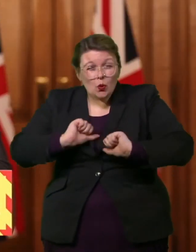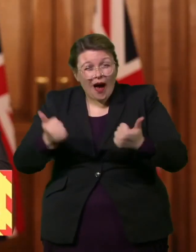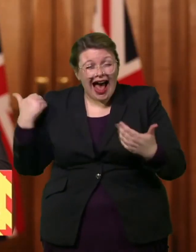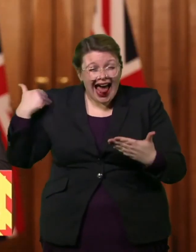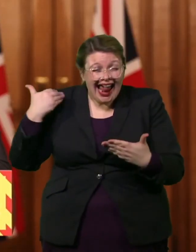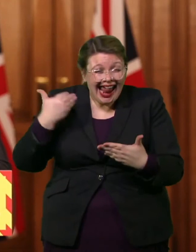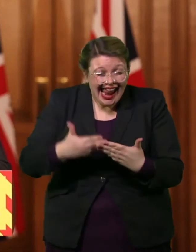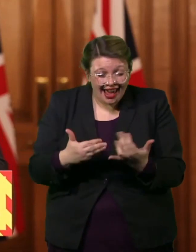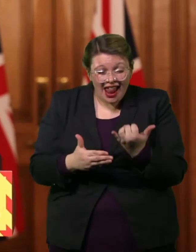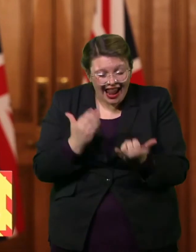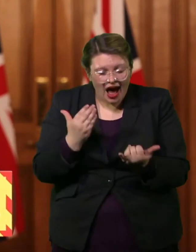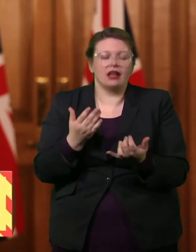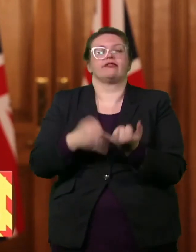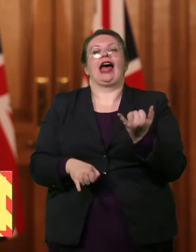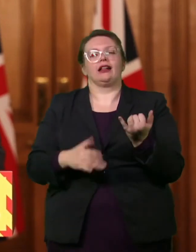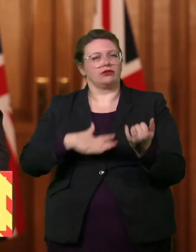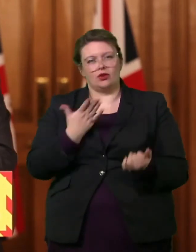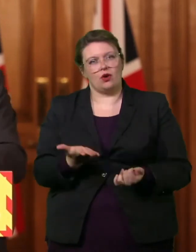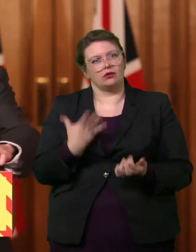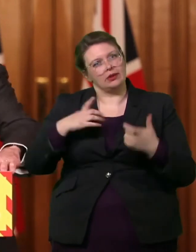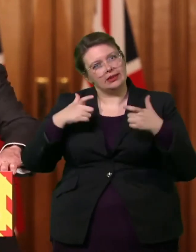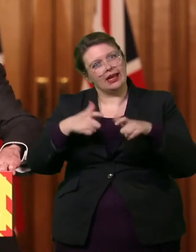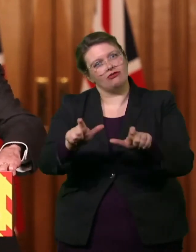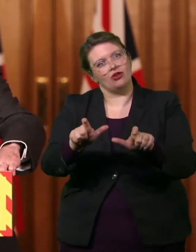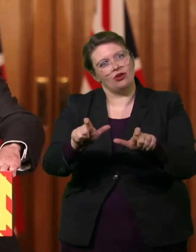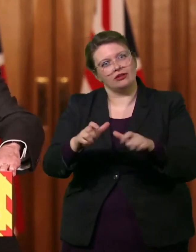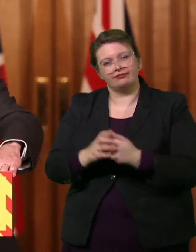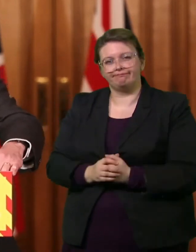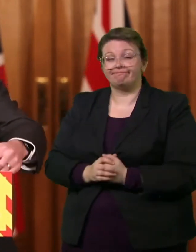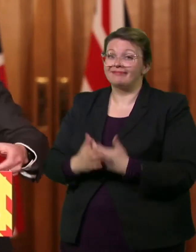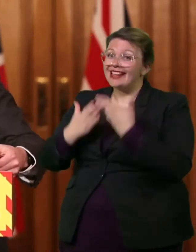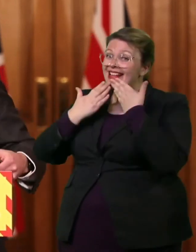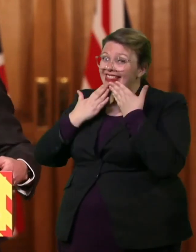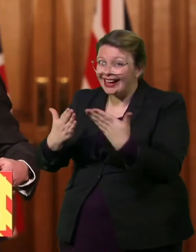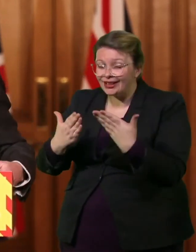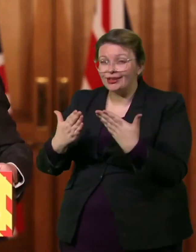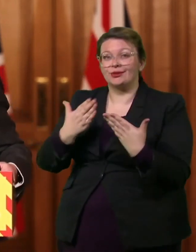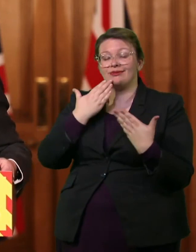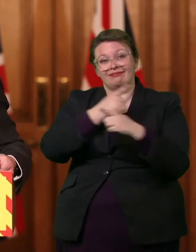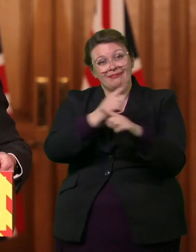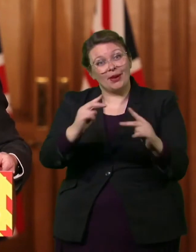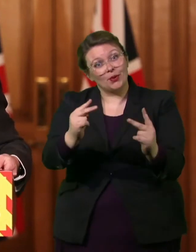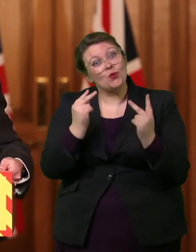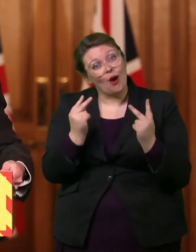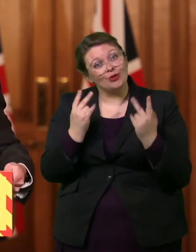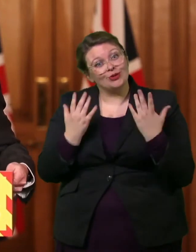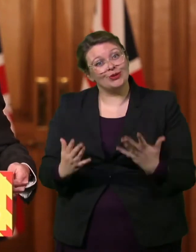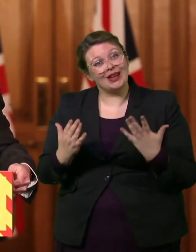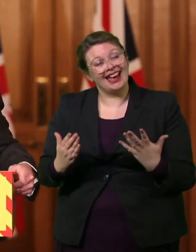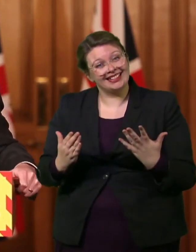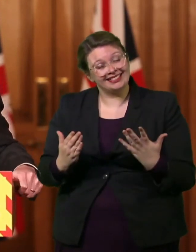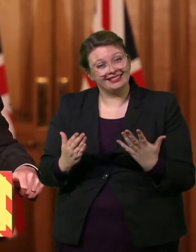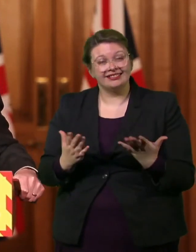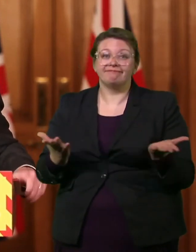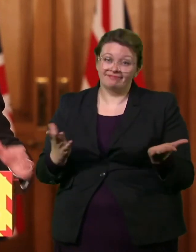Thanks very much, and thank you all for joining the daily briefing today. Once again, I'm going to end